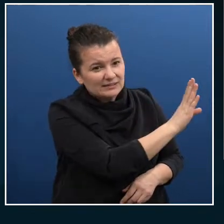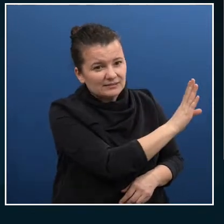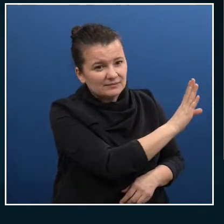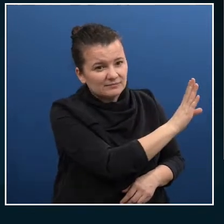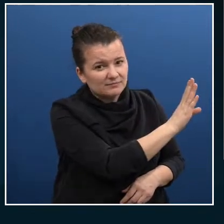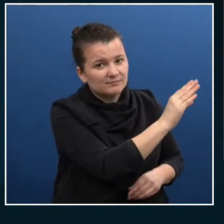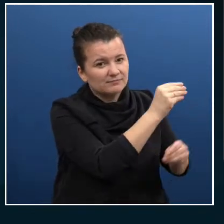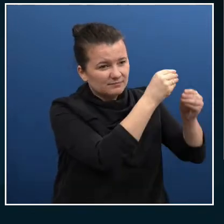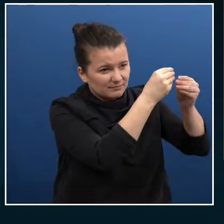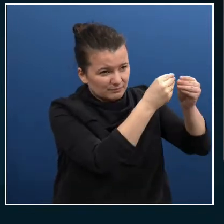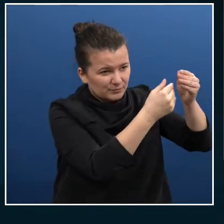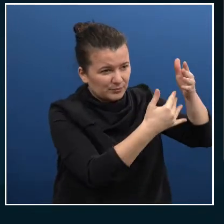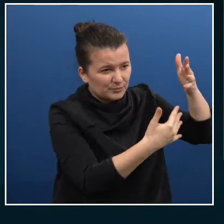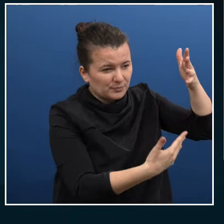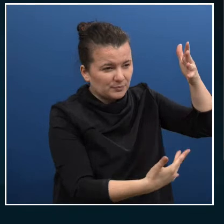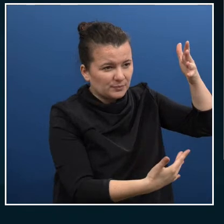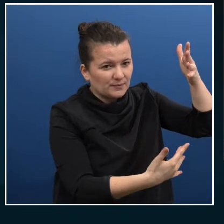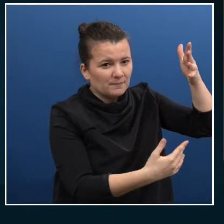my